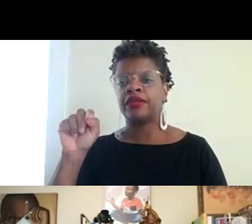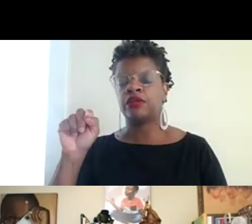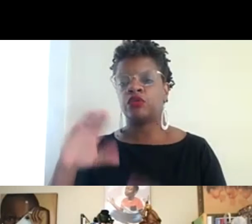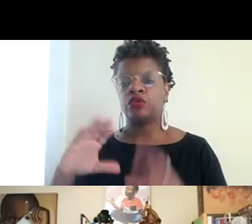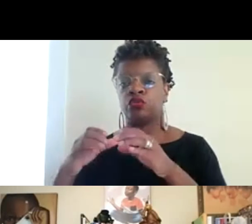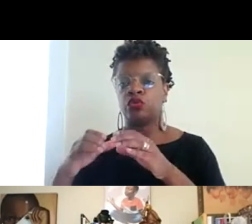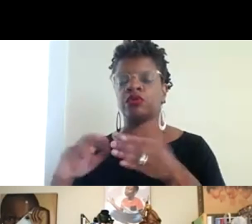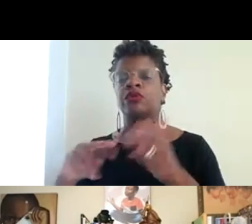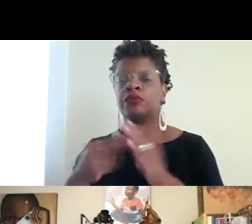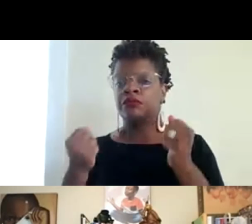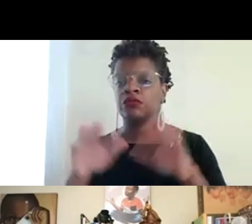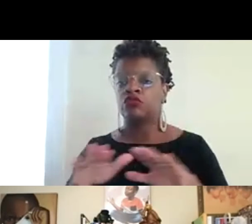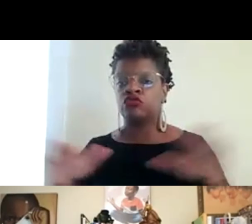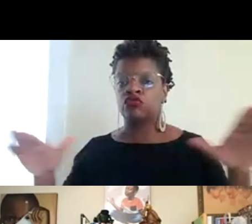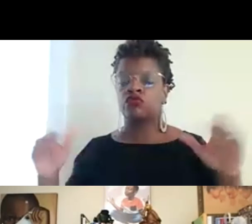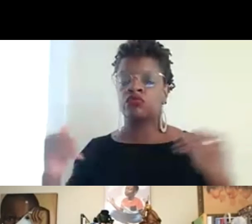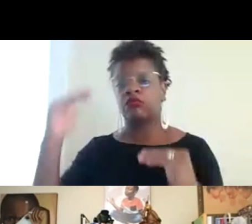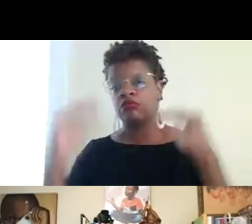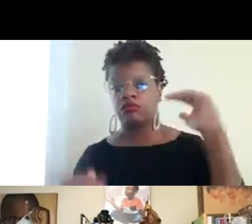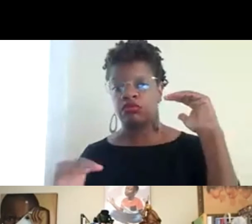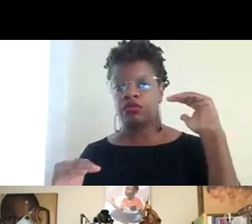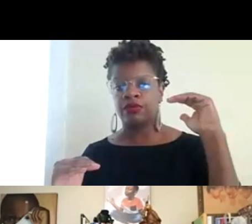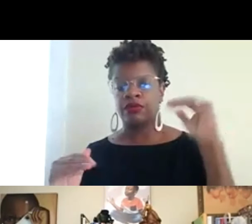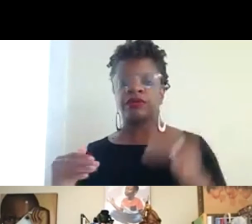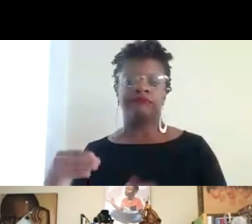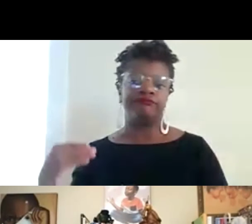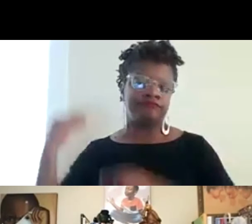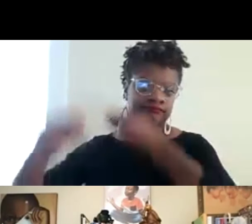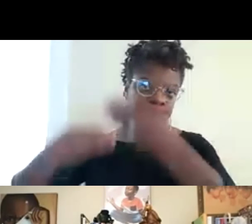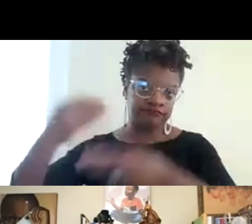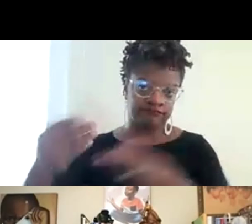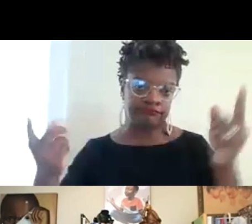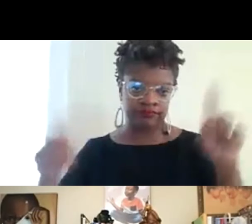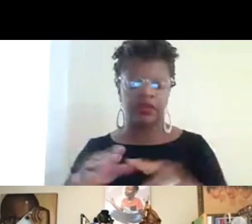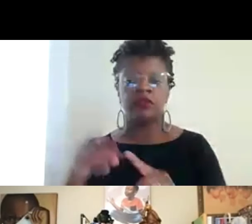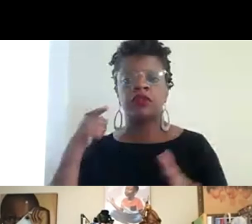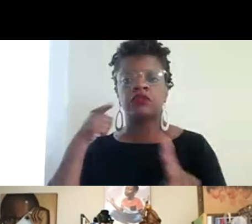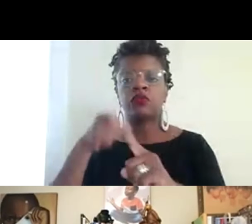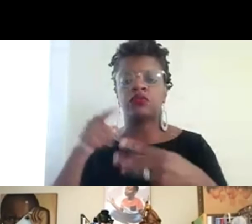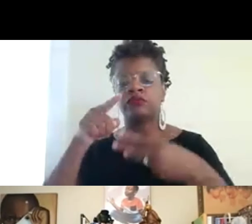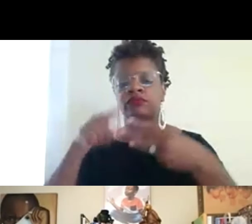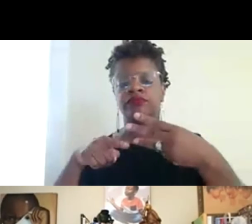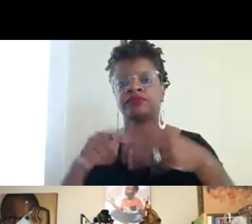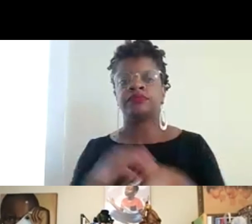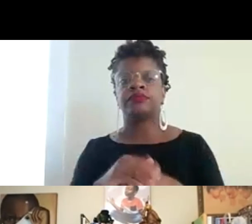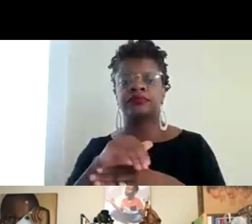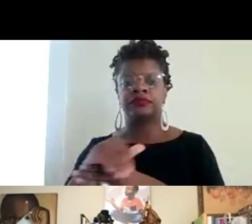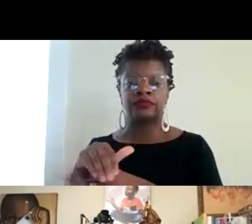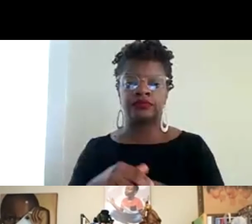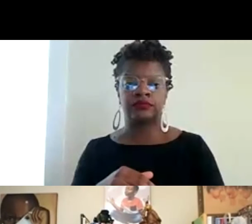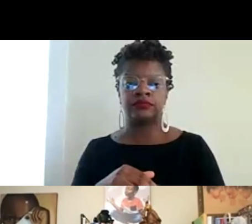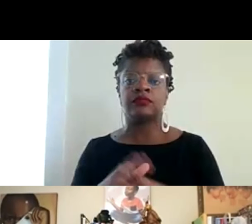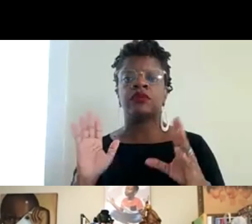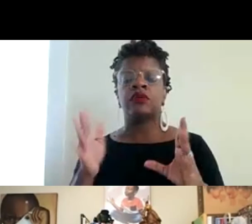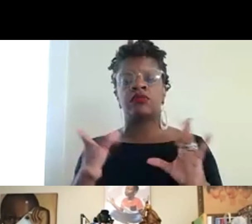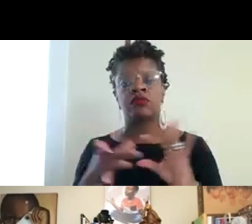historically underserved and historically marginalized. And so those are the goals and objectives for this talk. And I want to begin